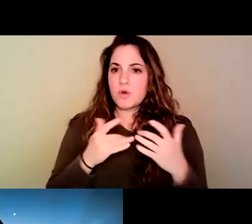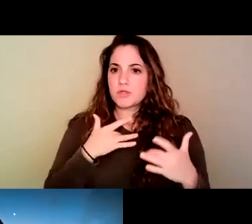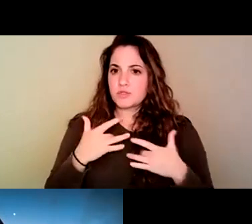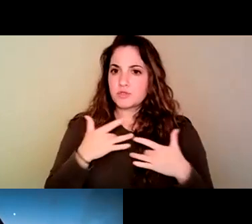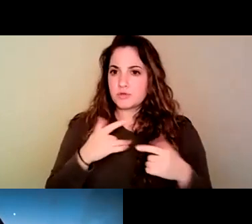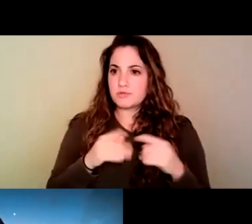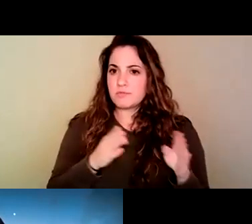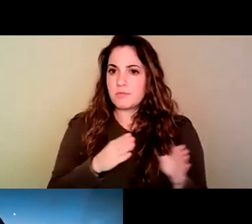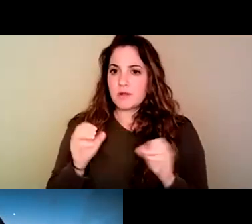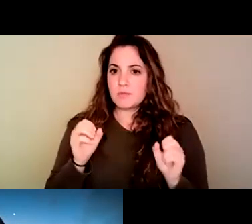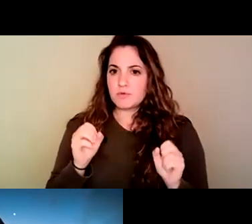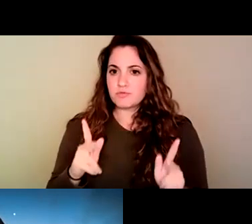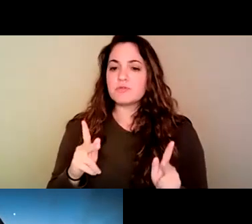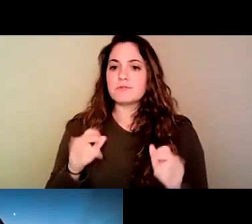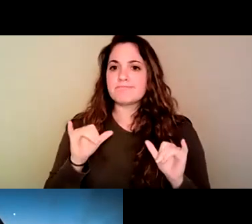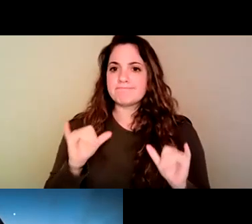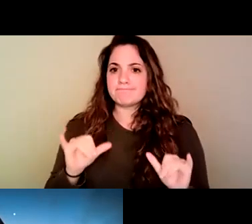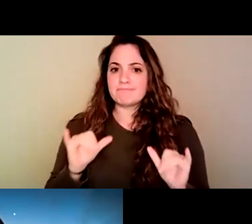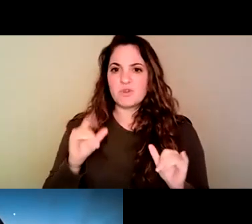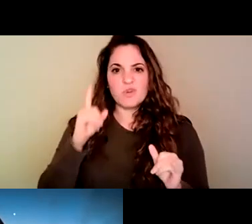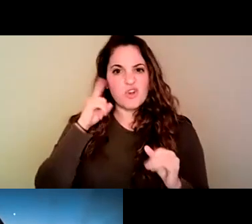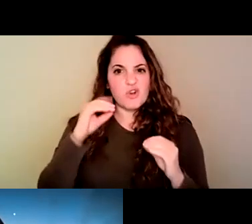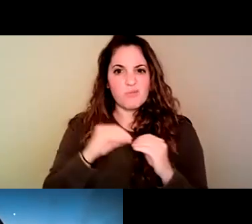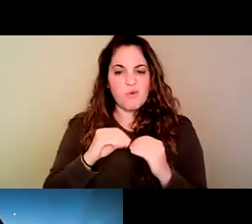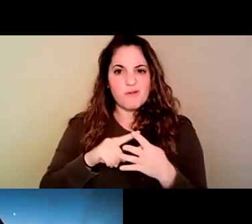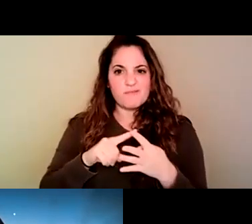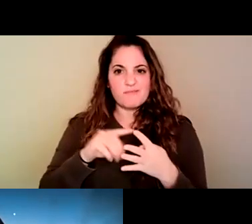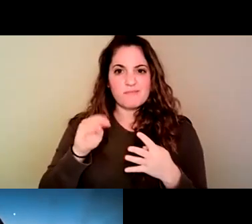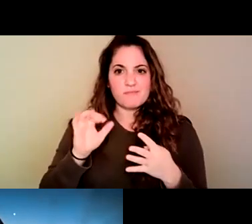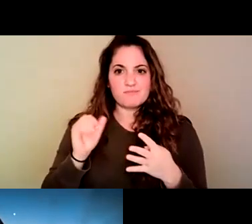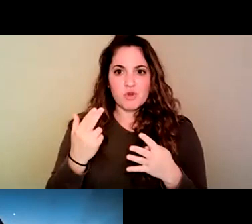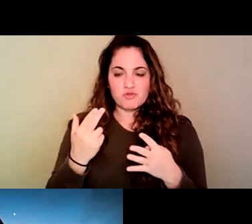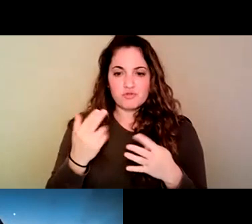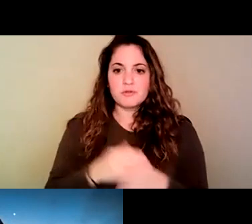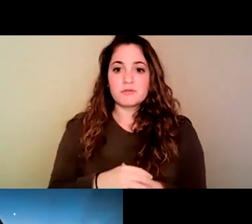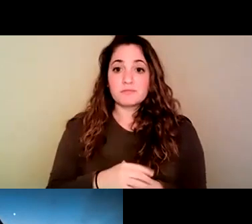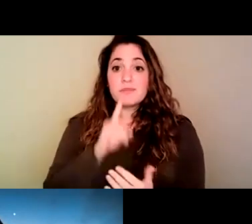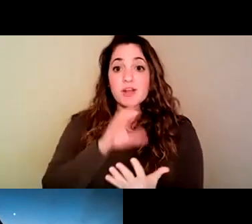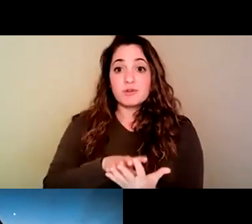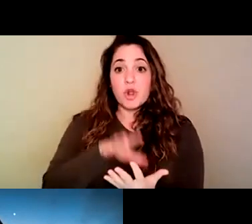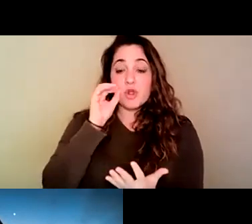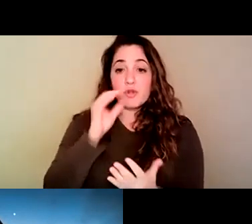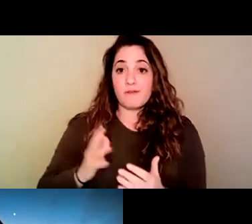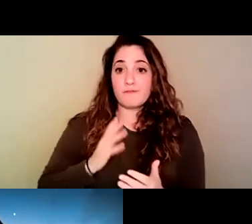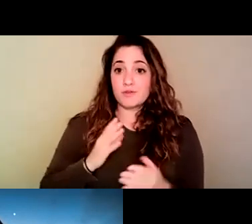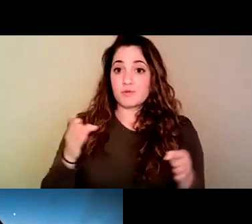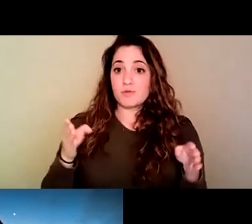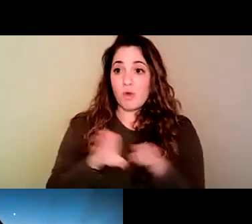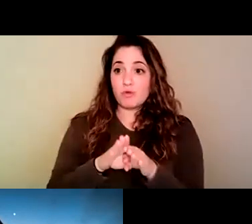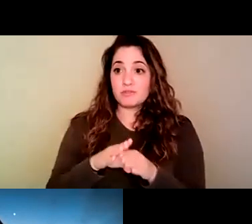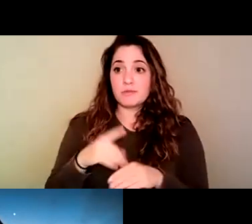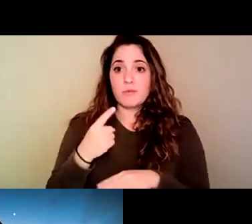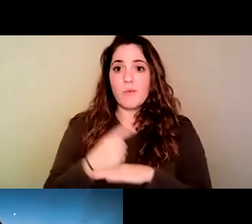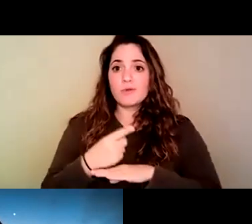opportunities. And we heard a lot more starting at the beginning of March. We actually learned the official closing just days